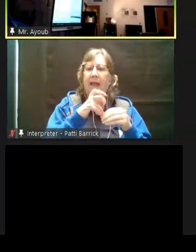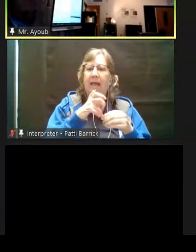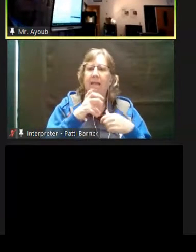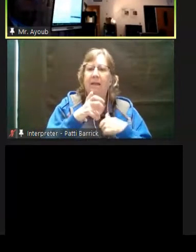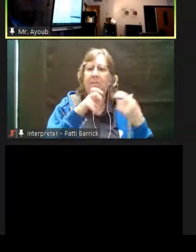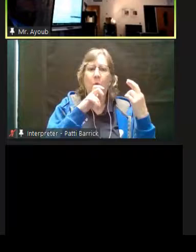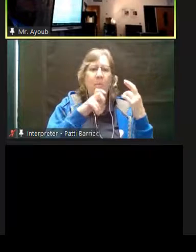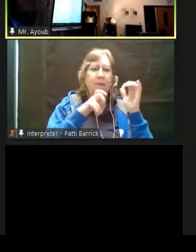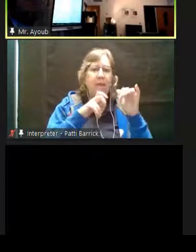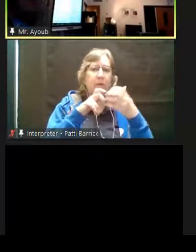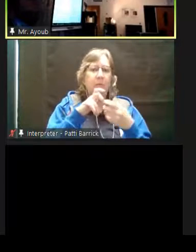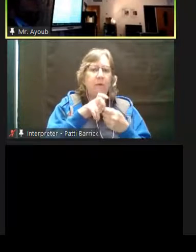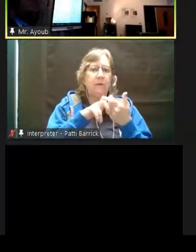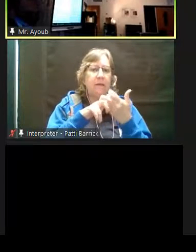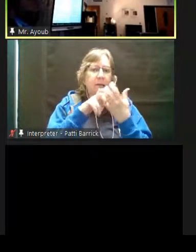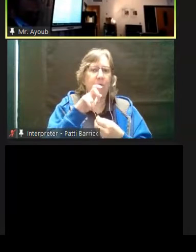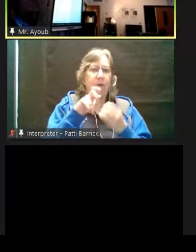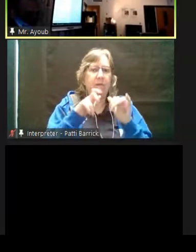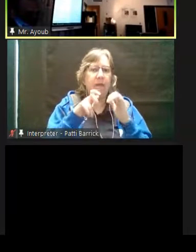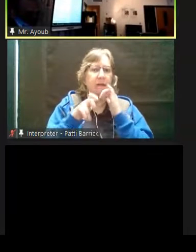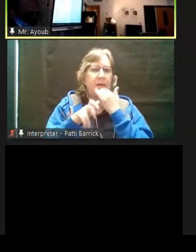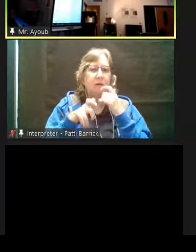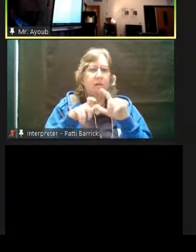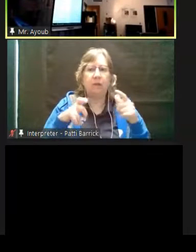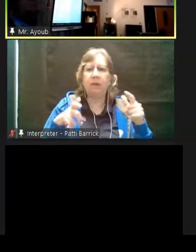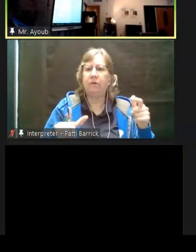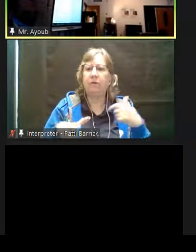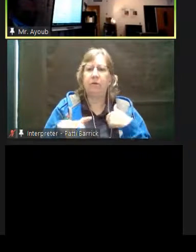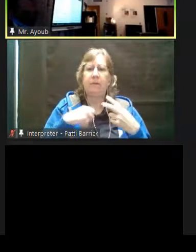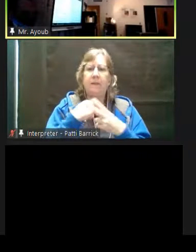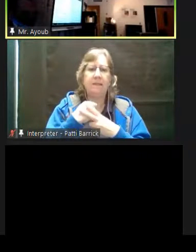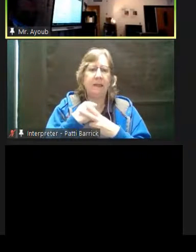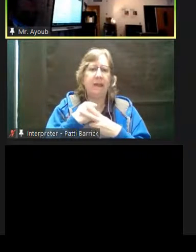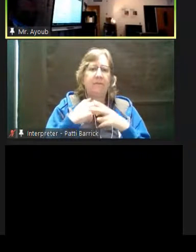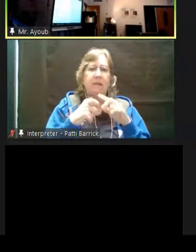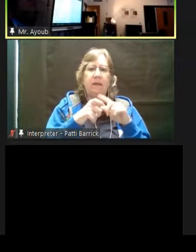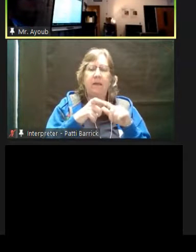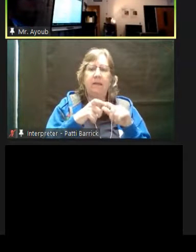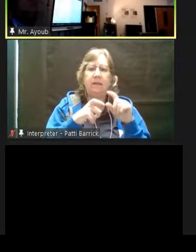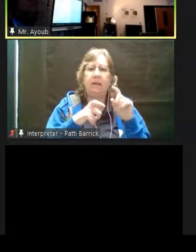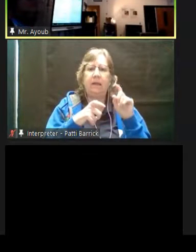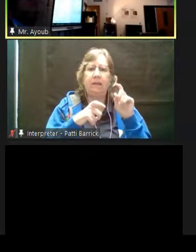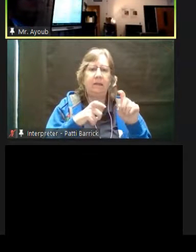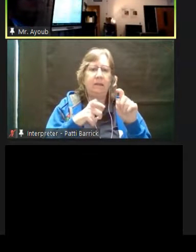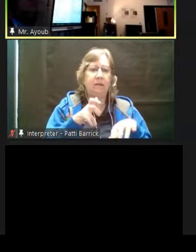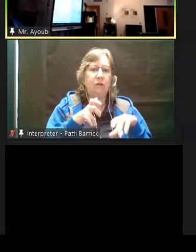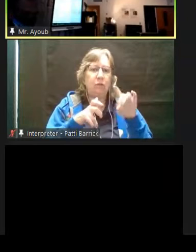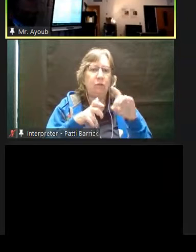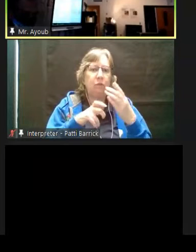the language error. So I'm gonna save this, so file save. I'm gonna go choose my file